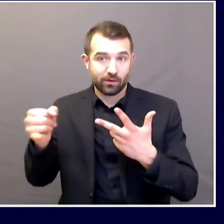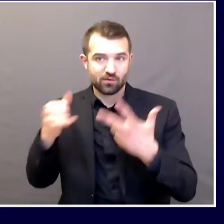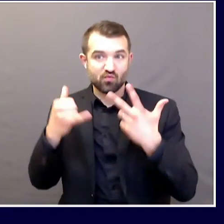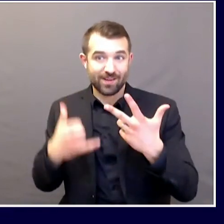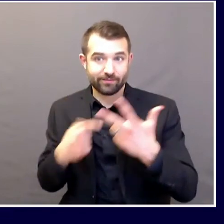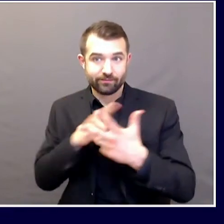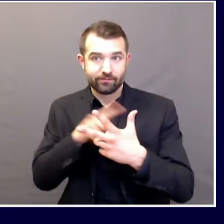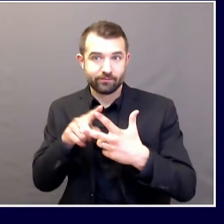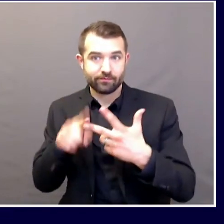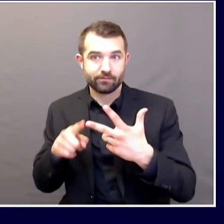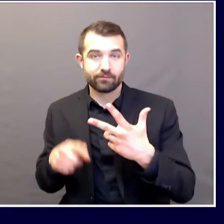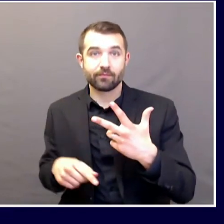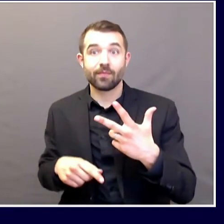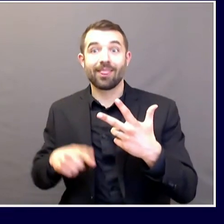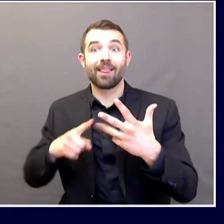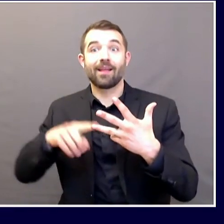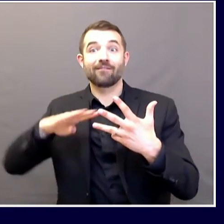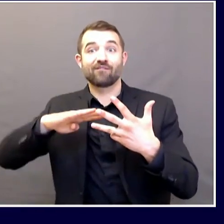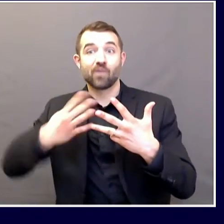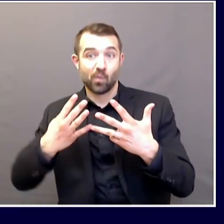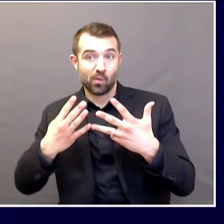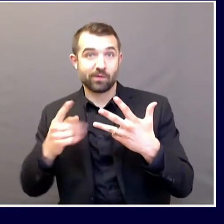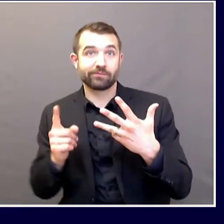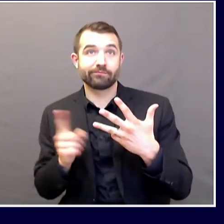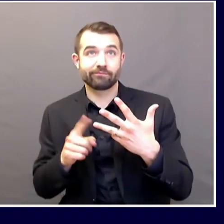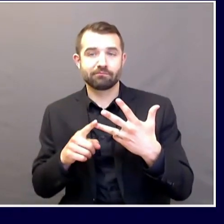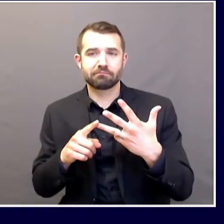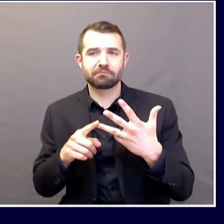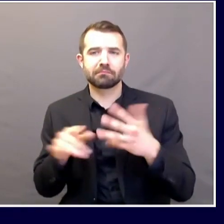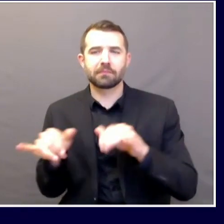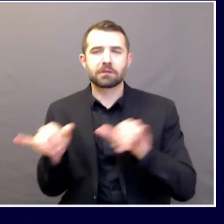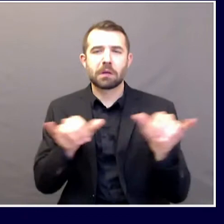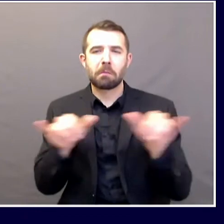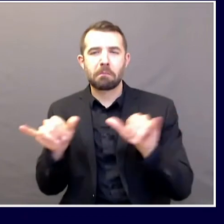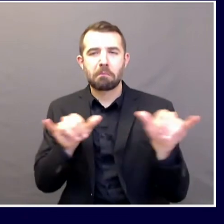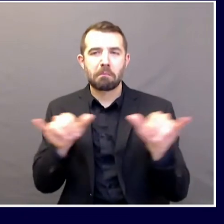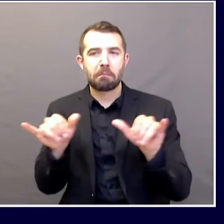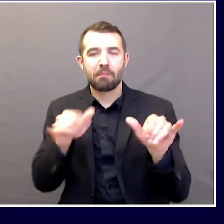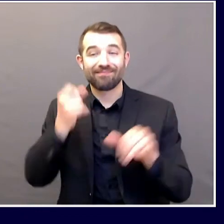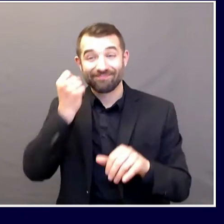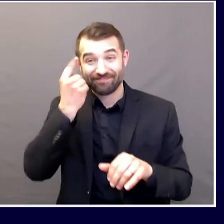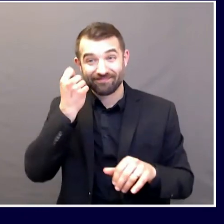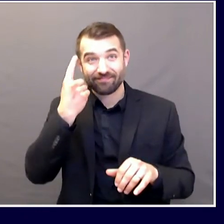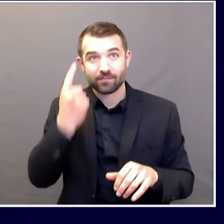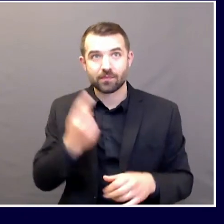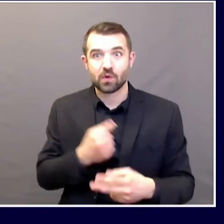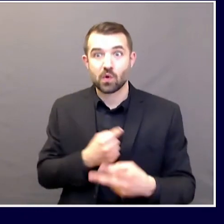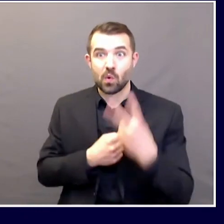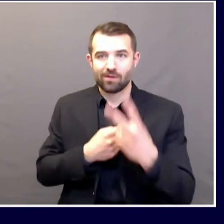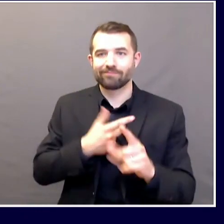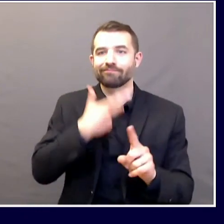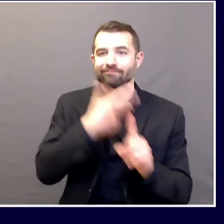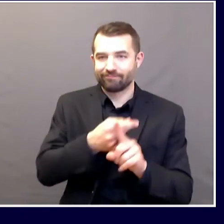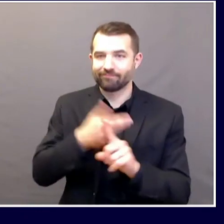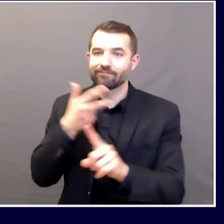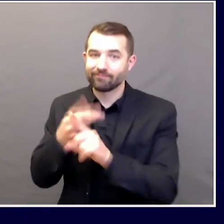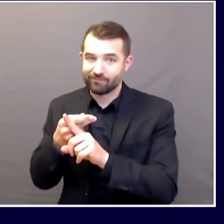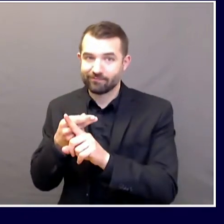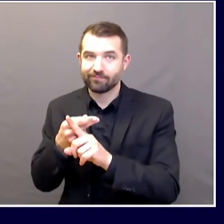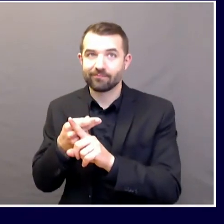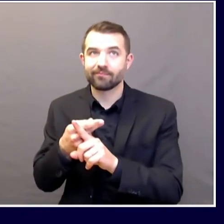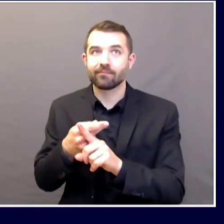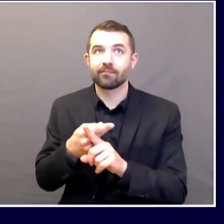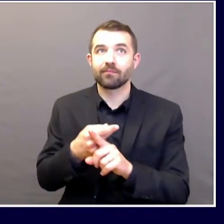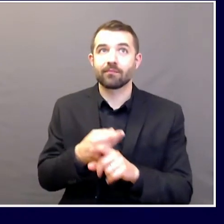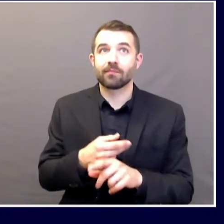in a freezer, let alone an ultra cold freezer. So again, it kind of occupies that middle ground between the J&J vaccine,